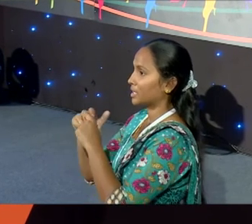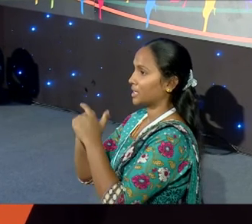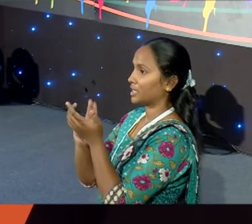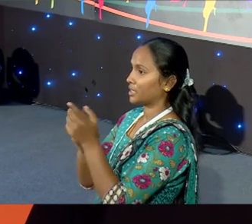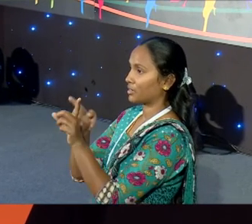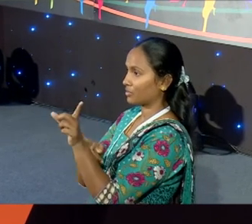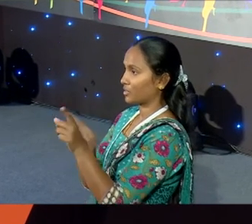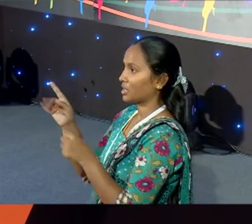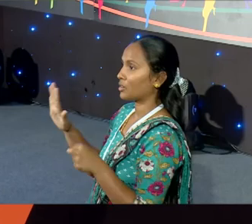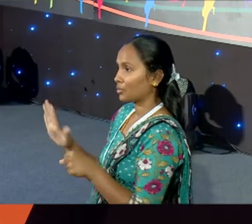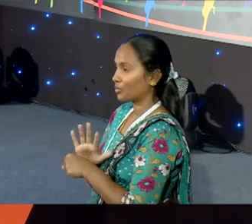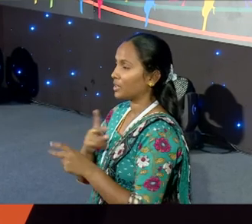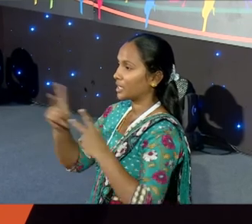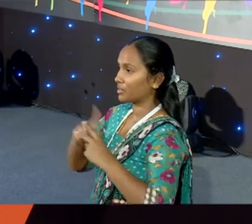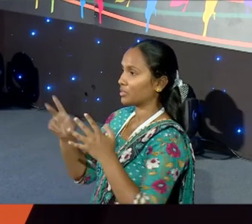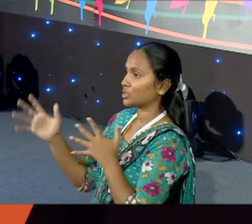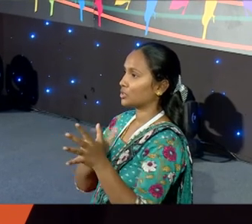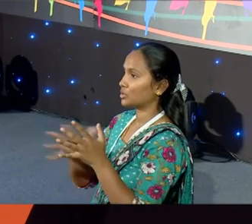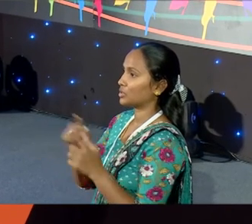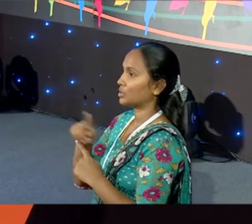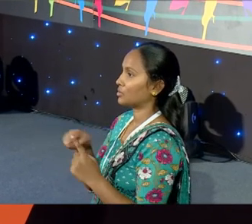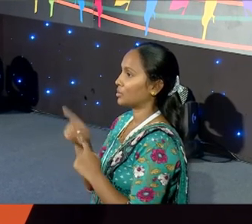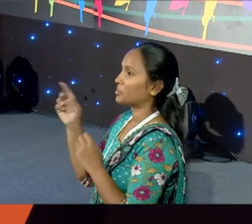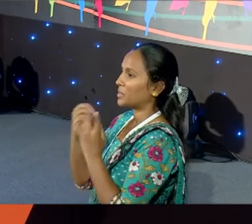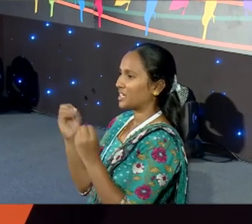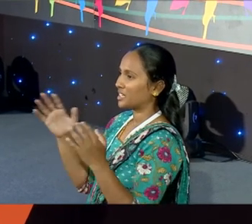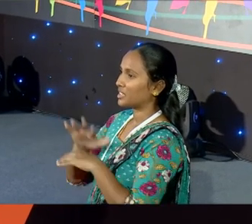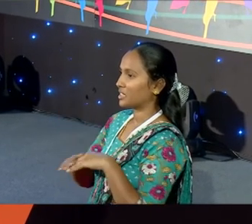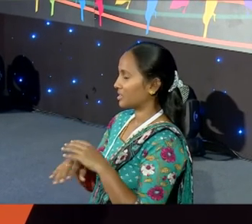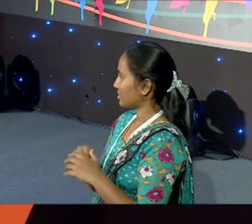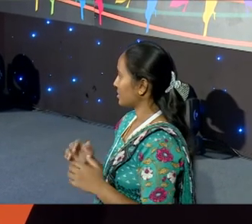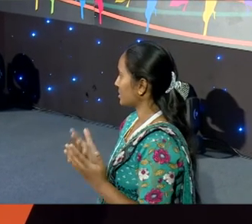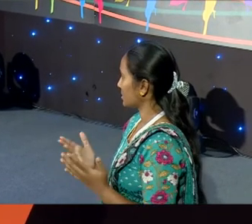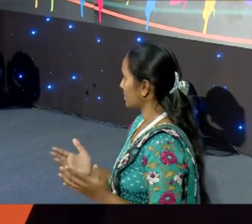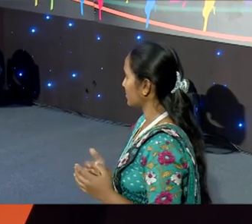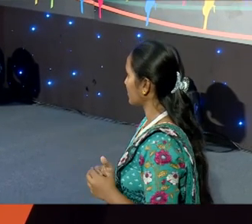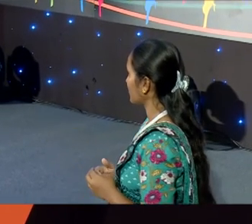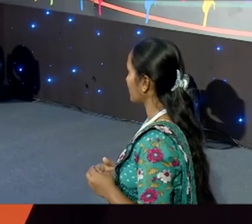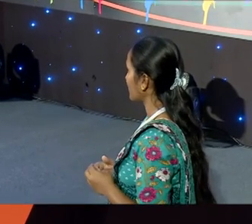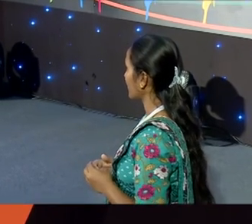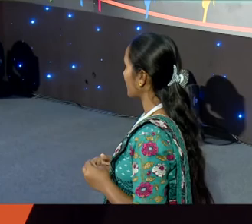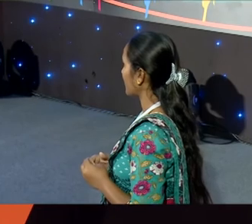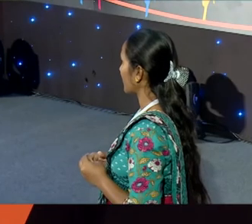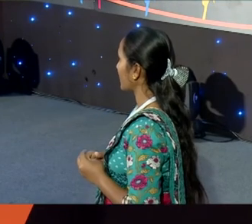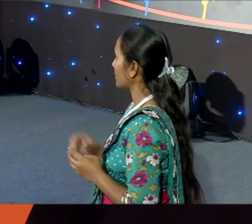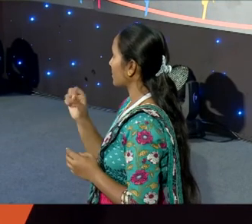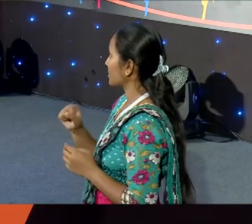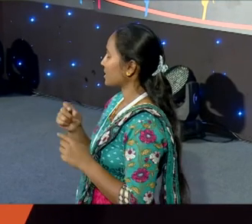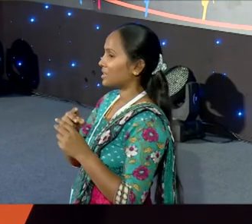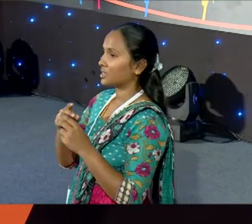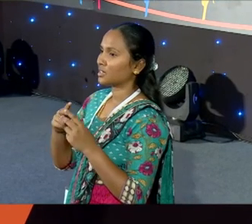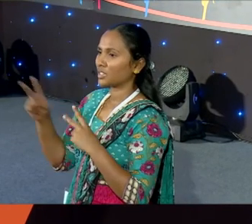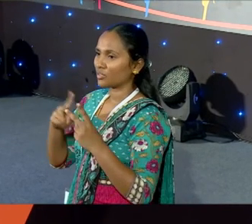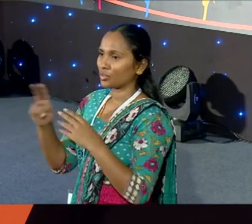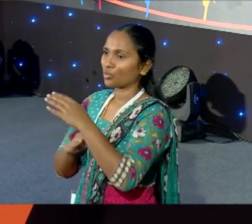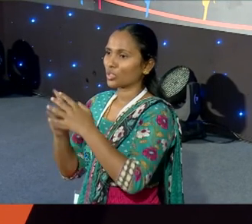We have a completely independent jury. And if you're in Delhi, please come for a ceremony on 2nd December. So through the Nipman Foundation, I'm trying to create